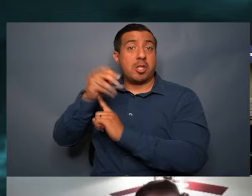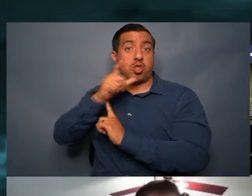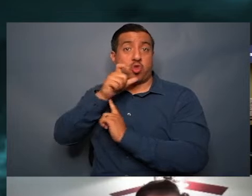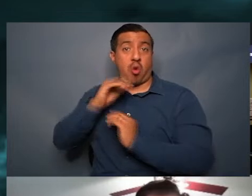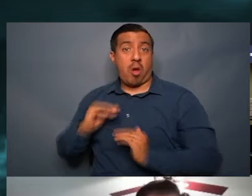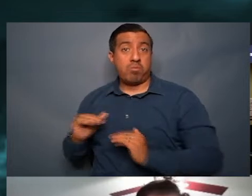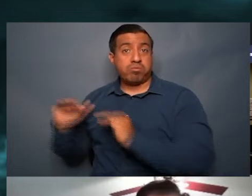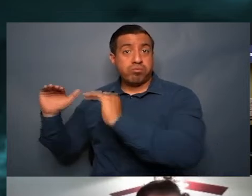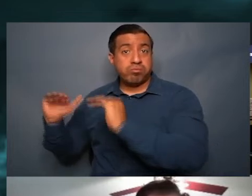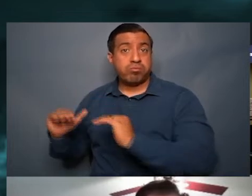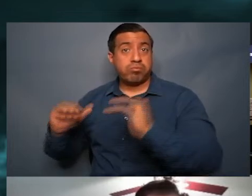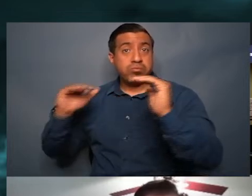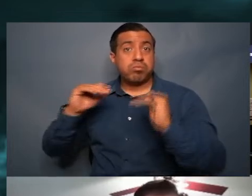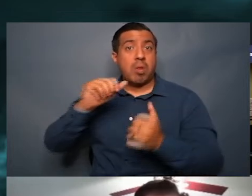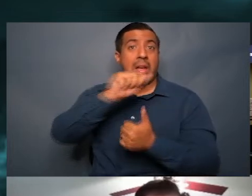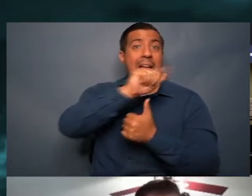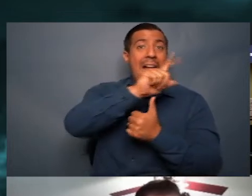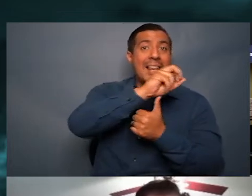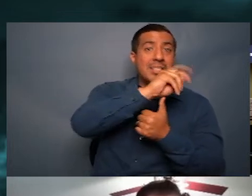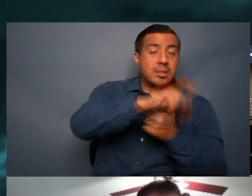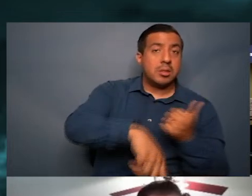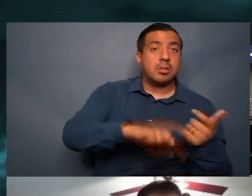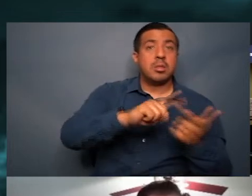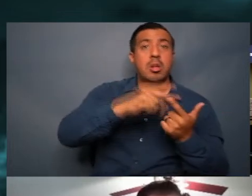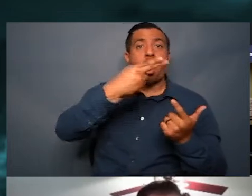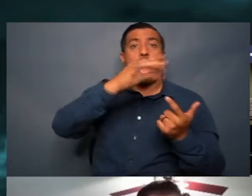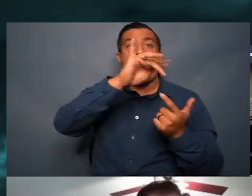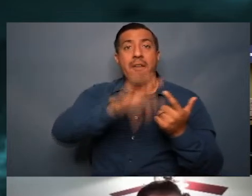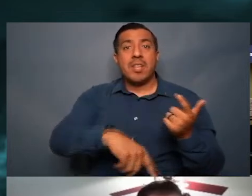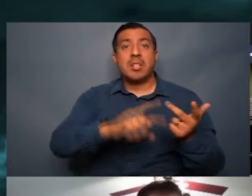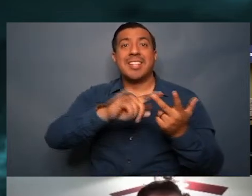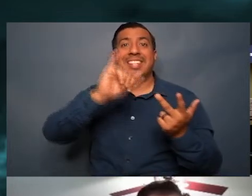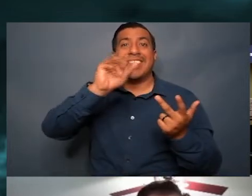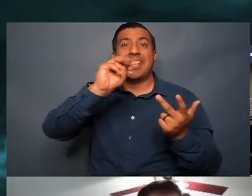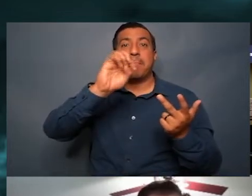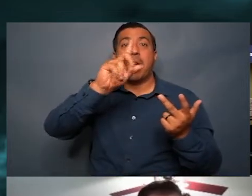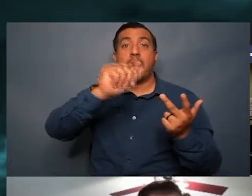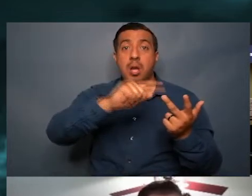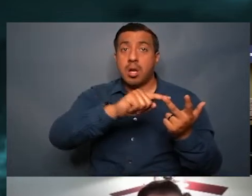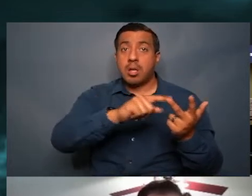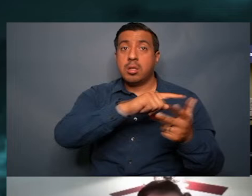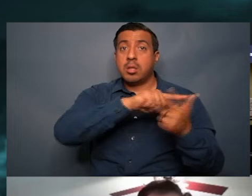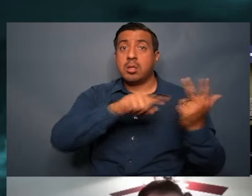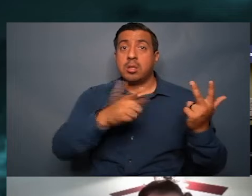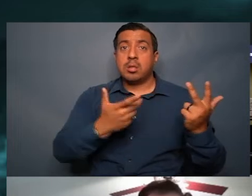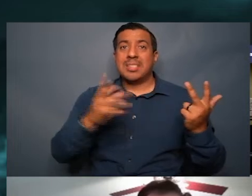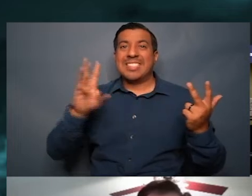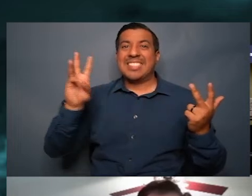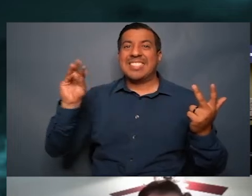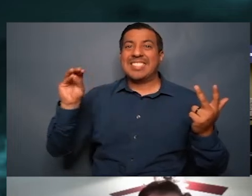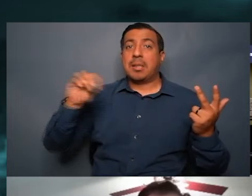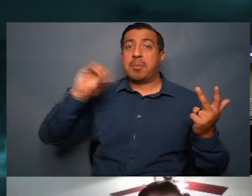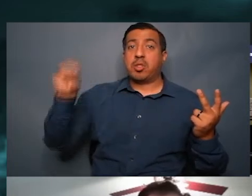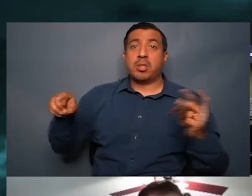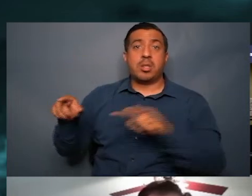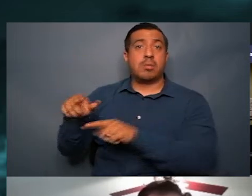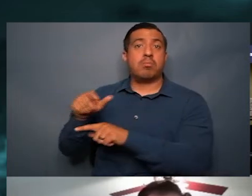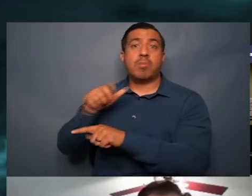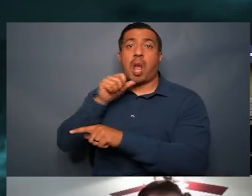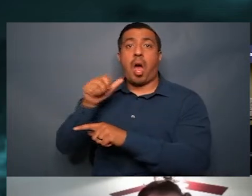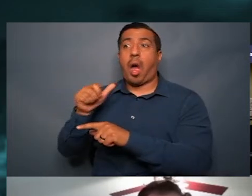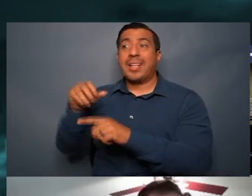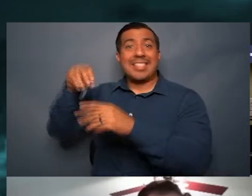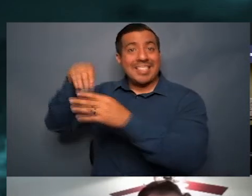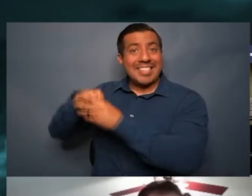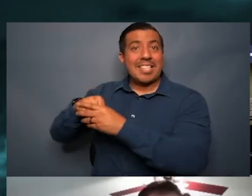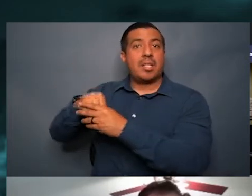every single storm, if you look at Allison, Harvey, Imelda, tax day, about 60% of the homes that flooded were not in a